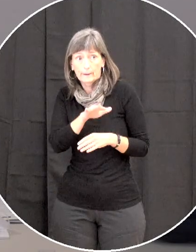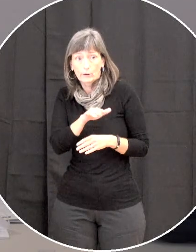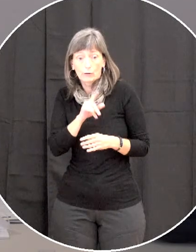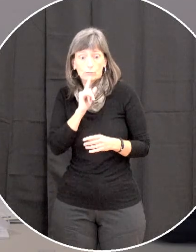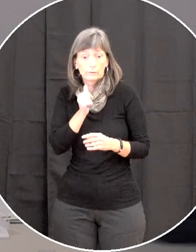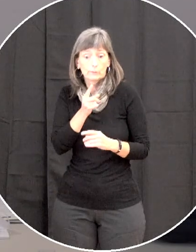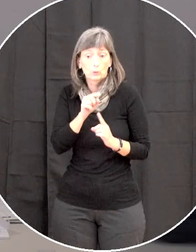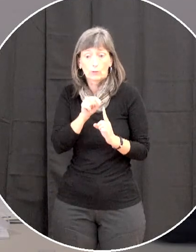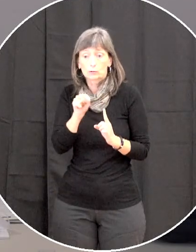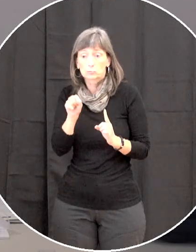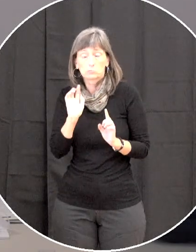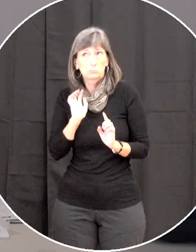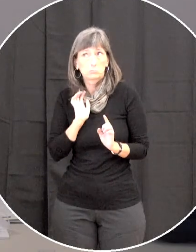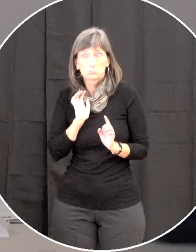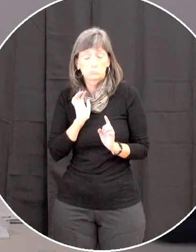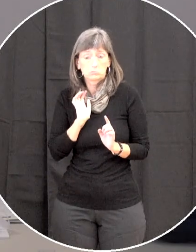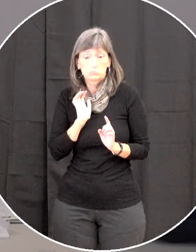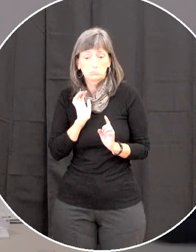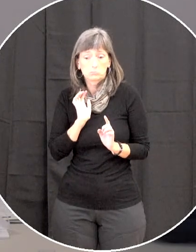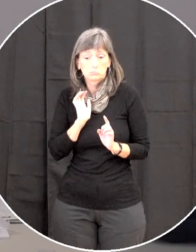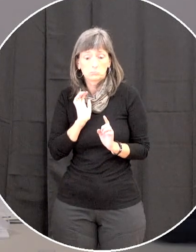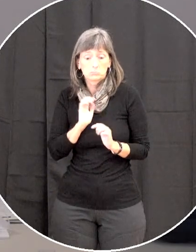others. And